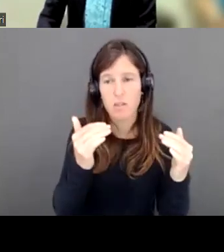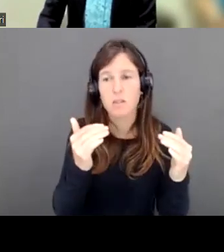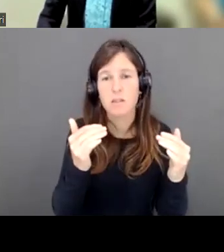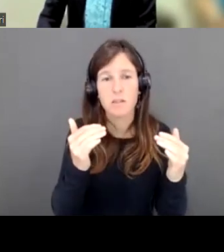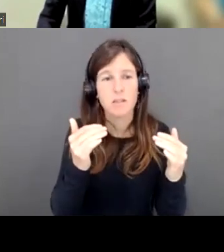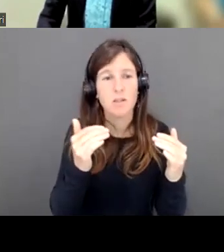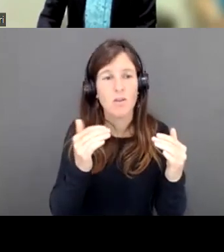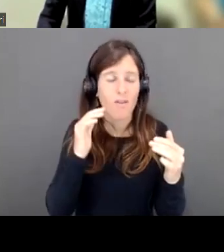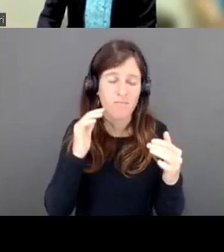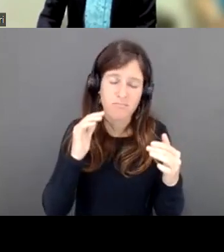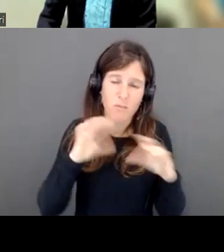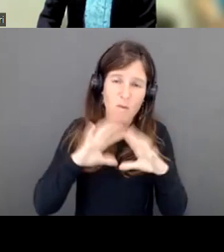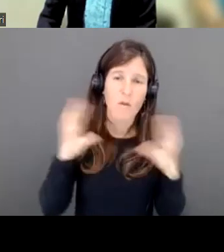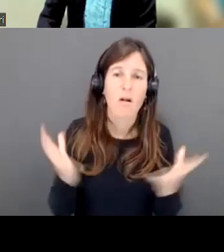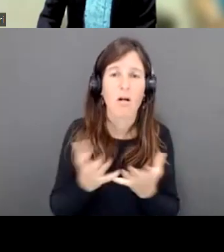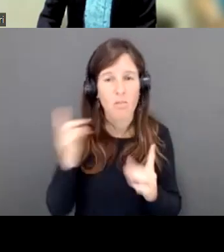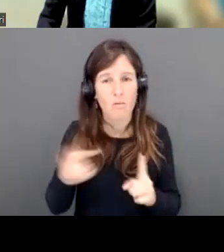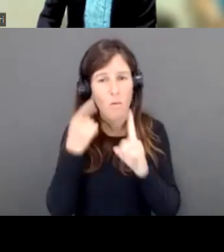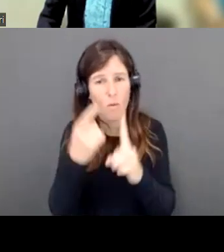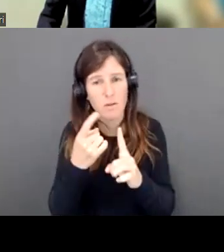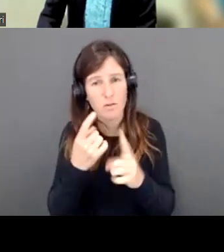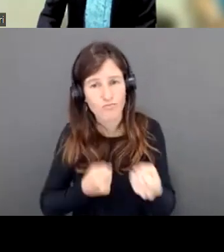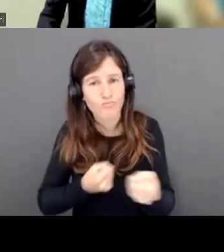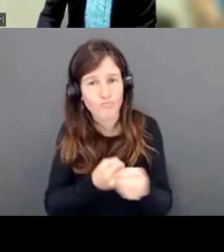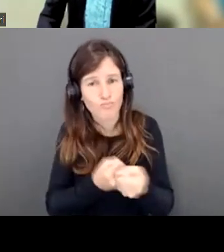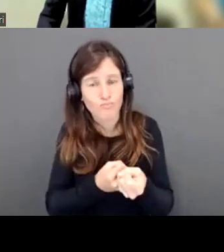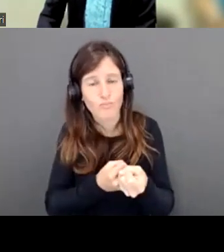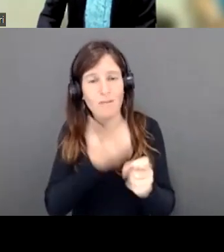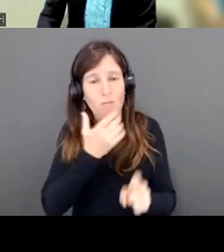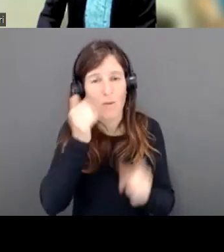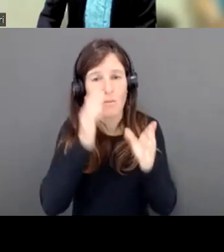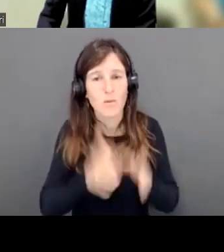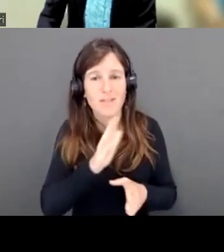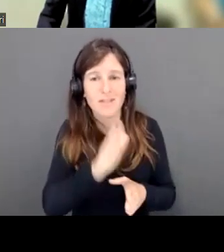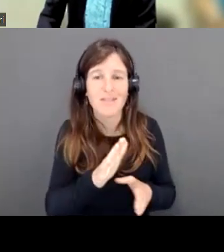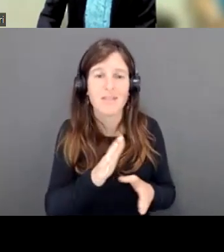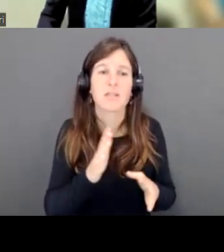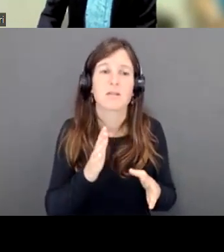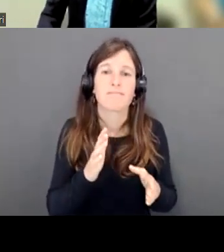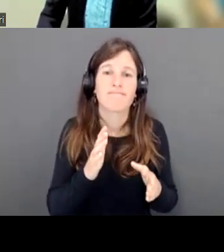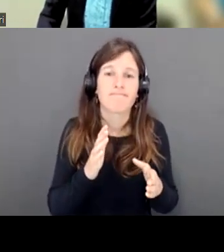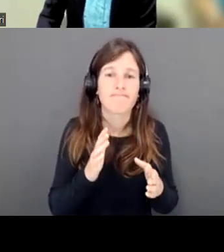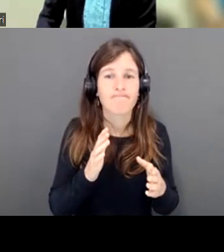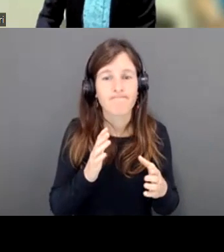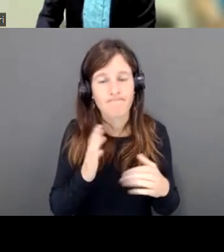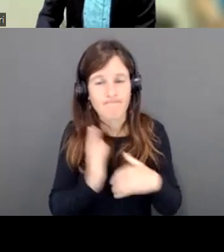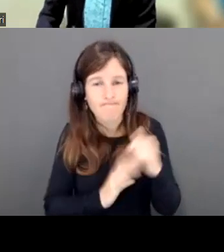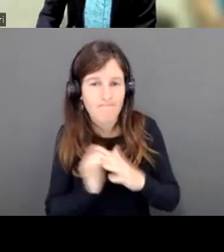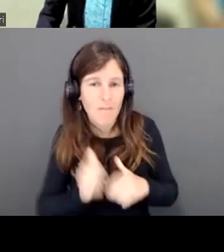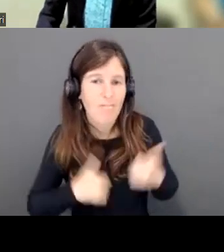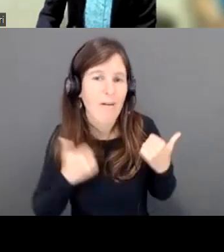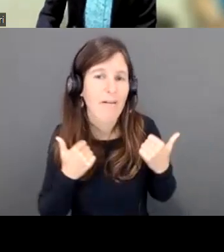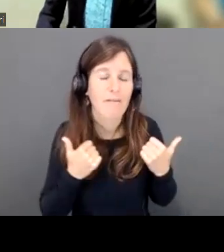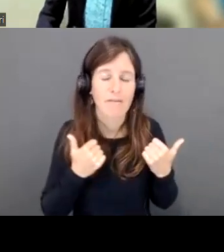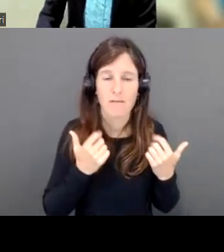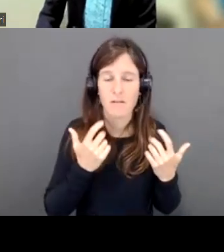that we're supporting their welfare, right? And maximizing the good and promoting their well-being.